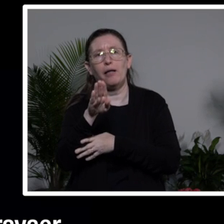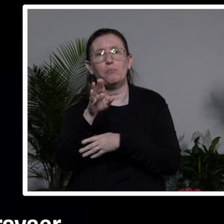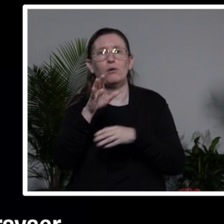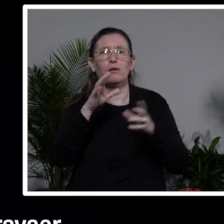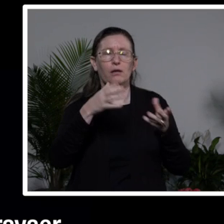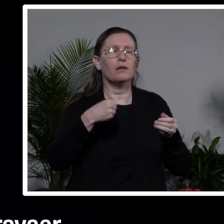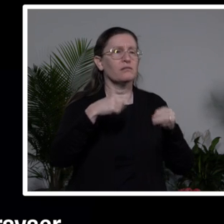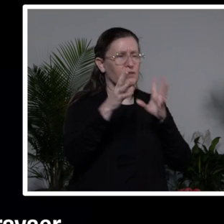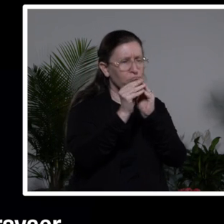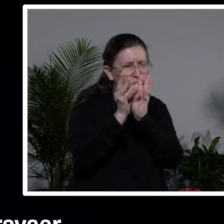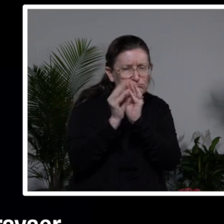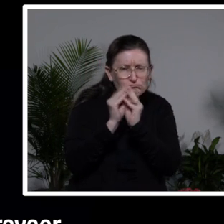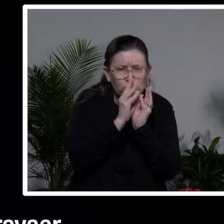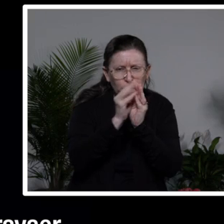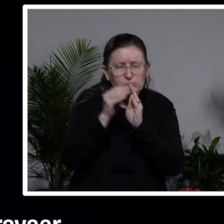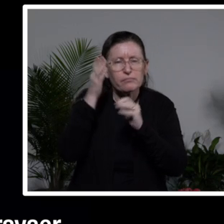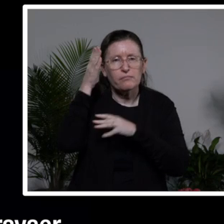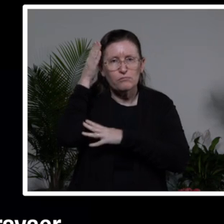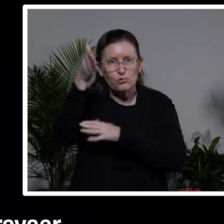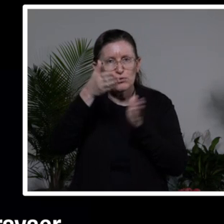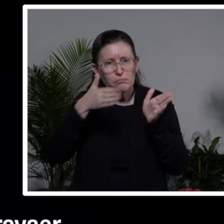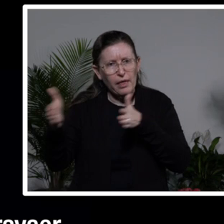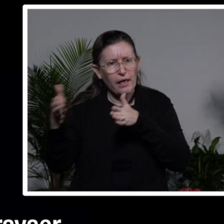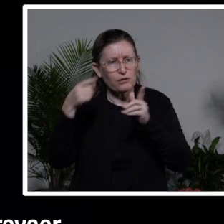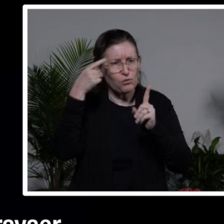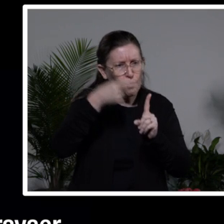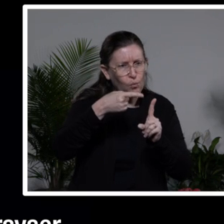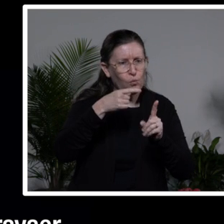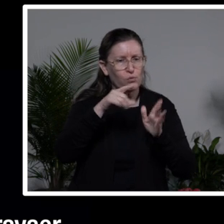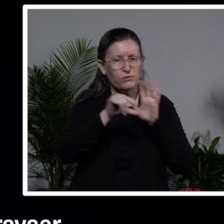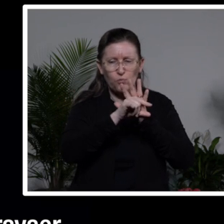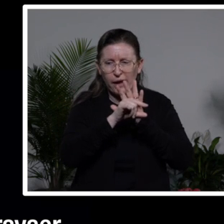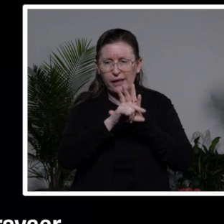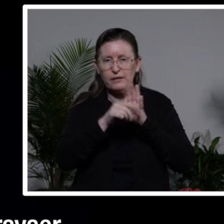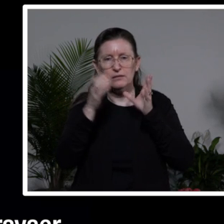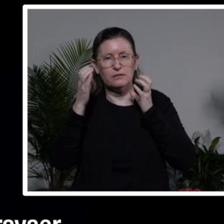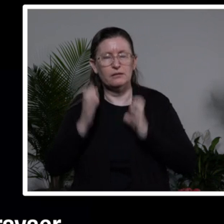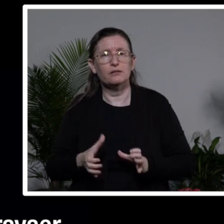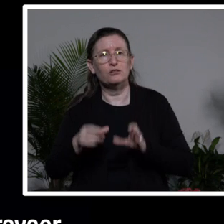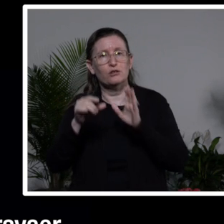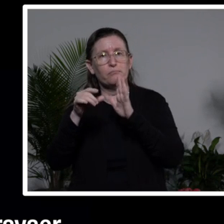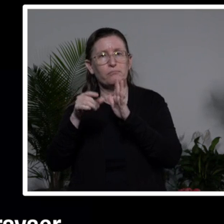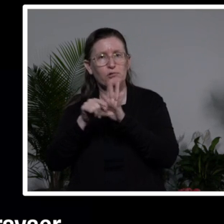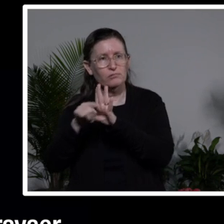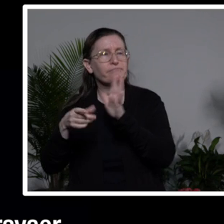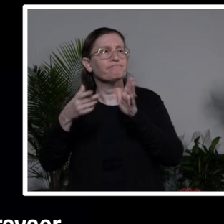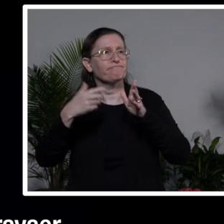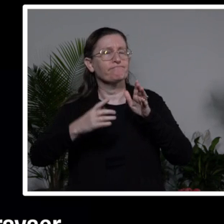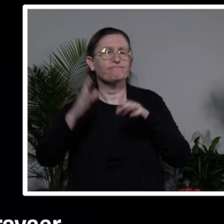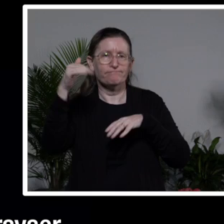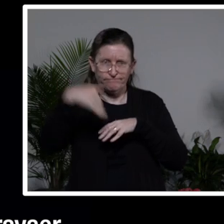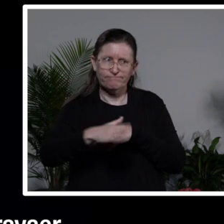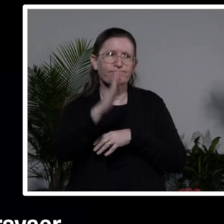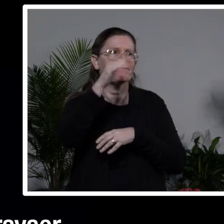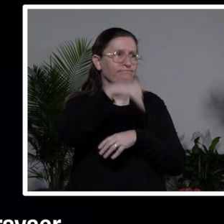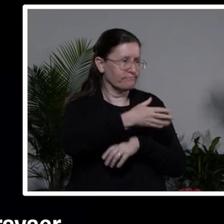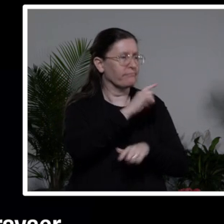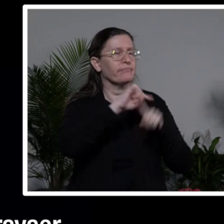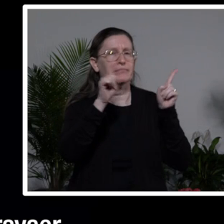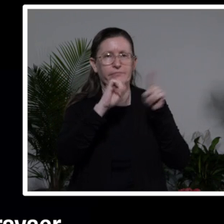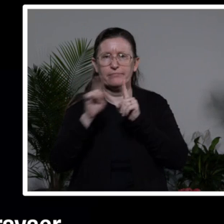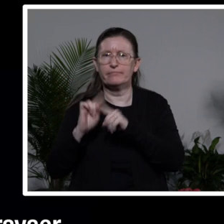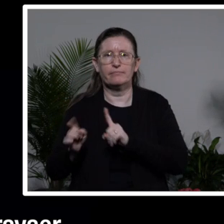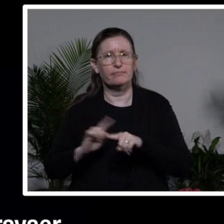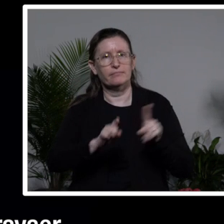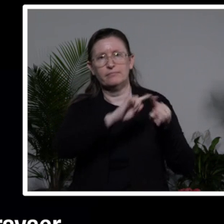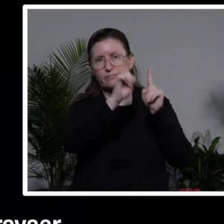conversation about goals, future plans, grades, citizenship, and the everyday ups and downs as high school life. The